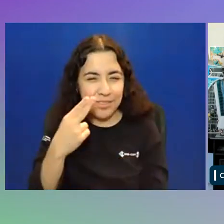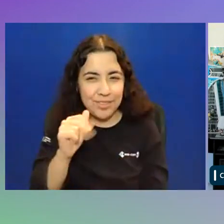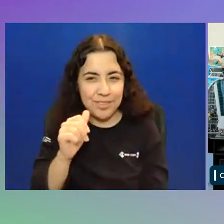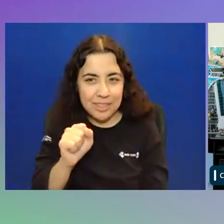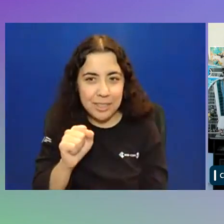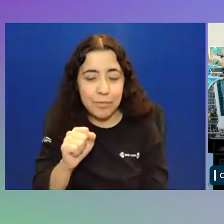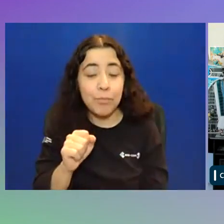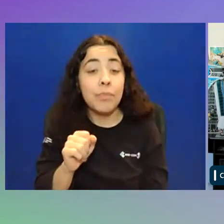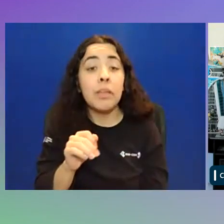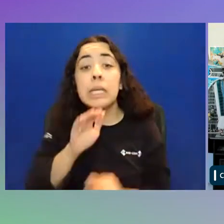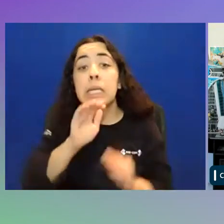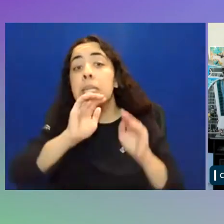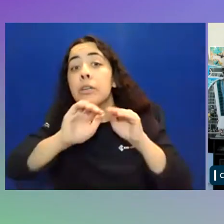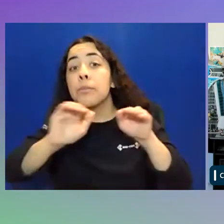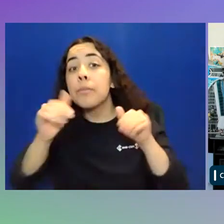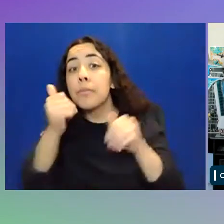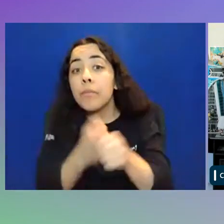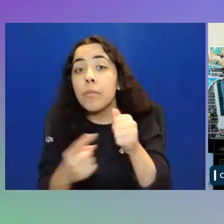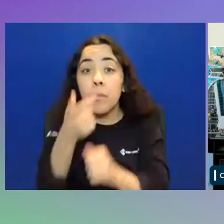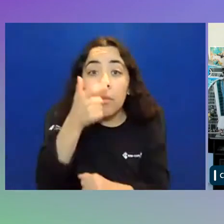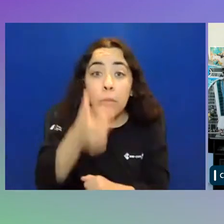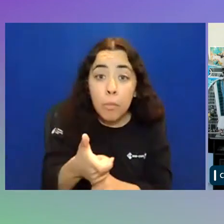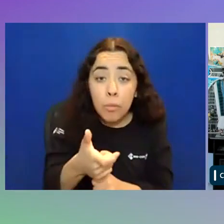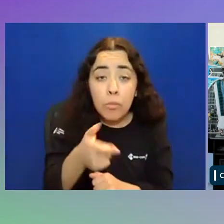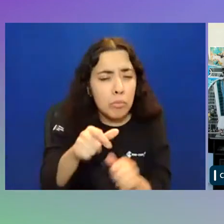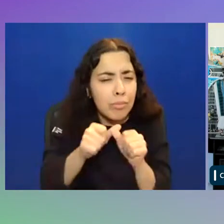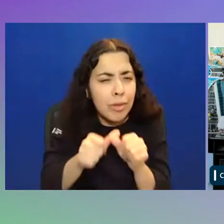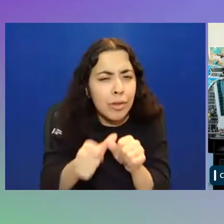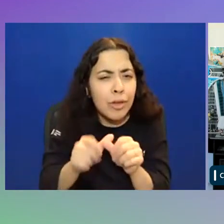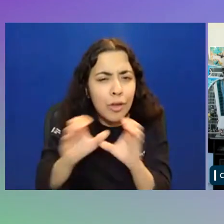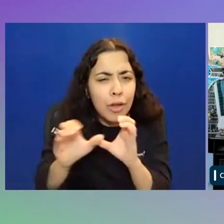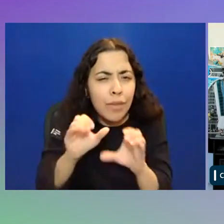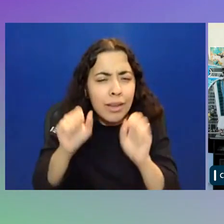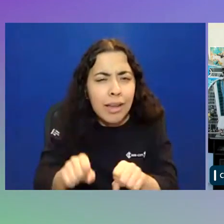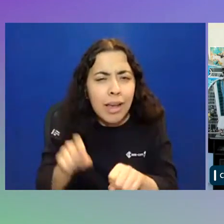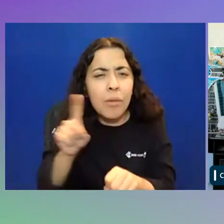Friendly reminder to everyone that you can continue the conversation in our community Discord.